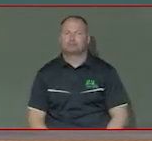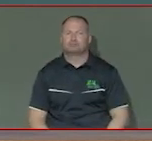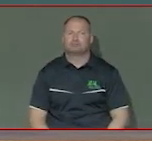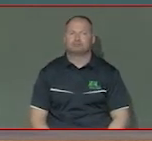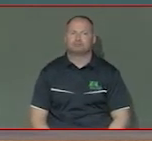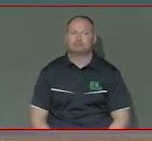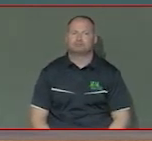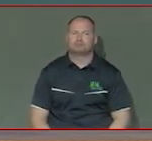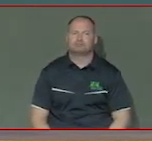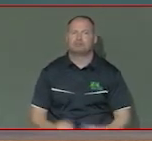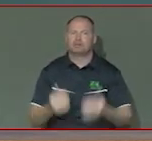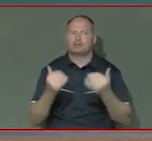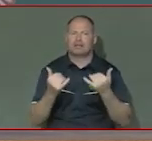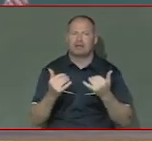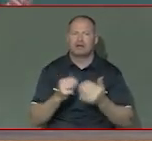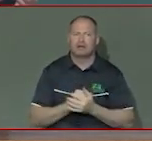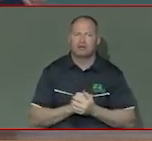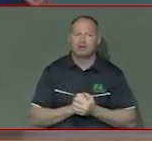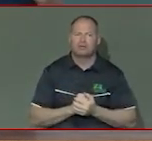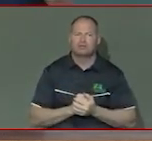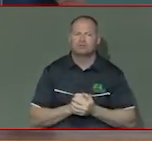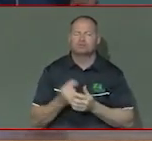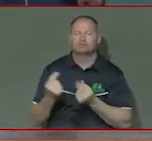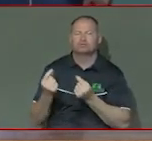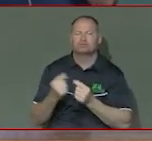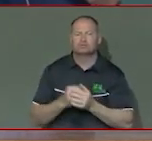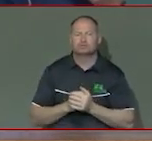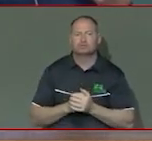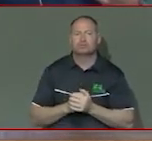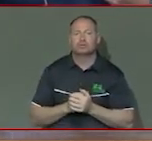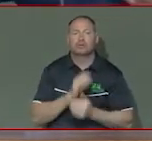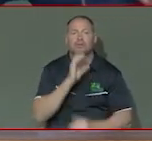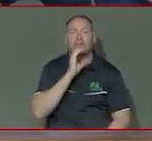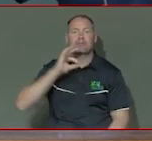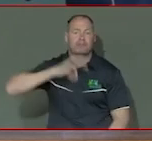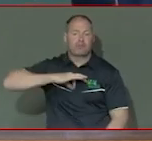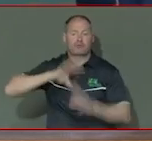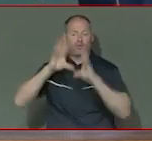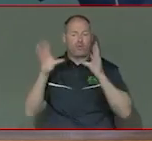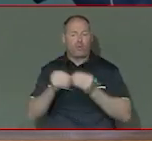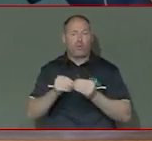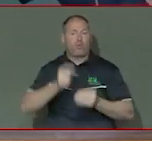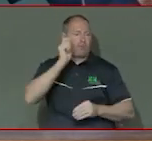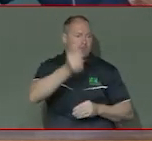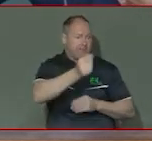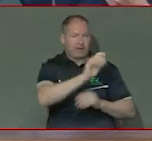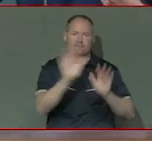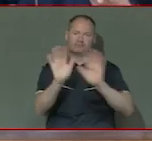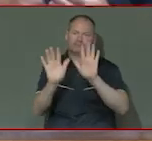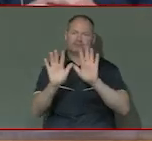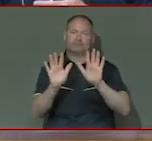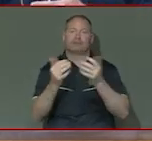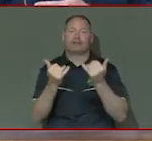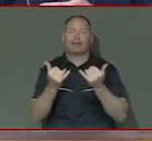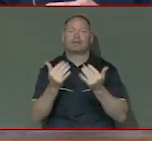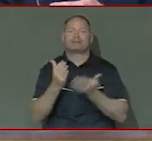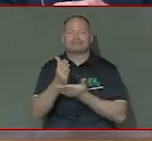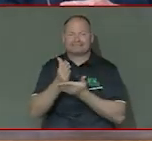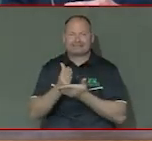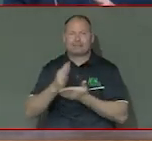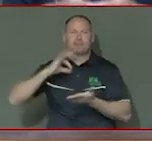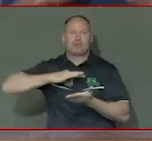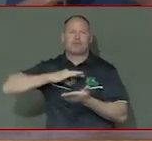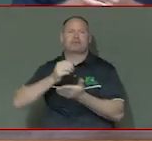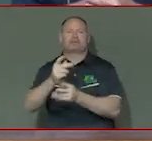60%, what does that mean? They did not give out all their profits. That means they are retaining some of their